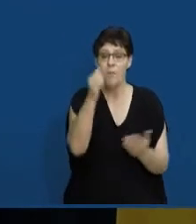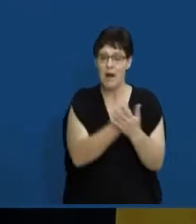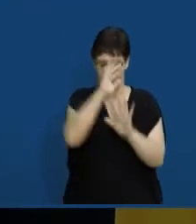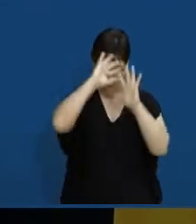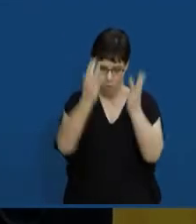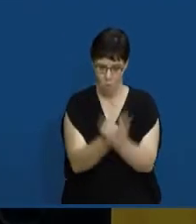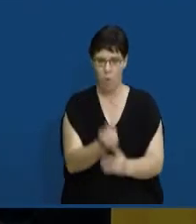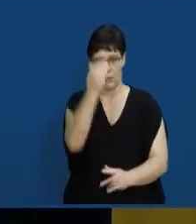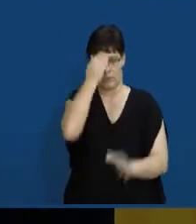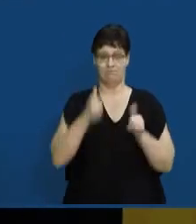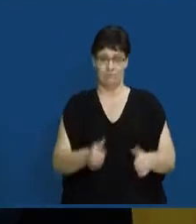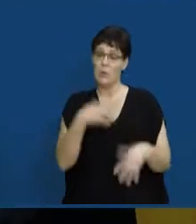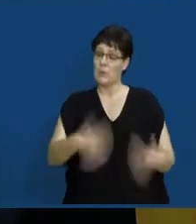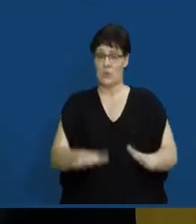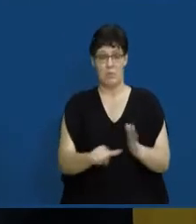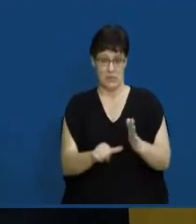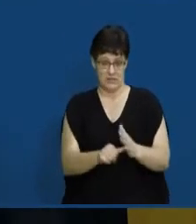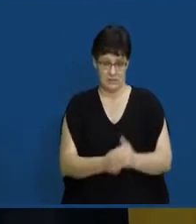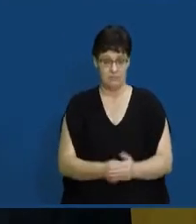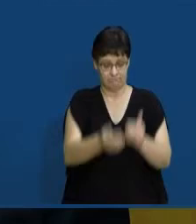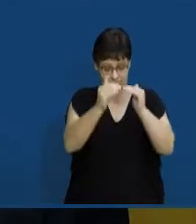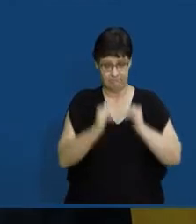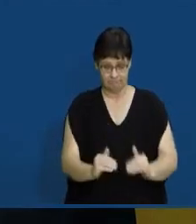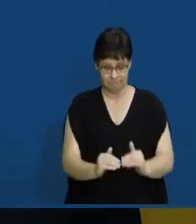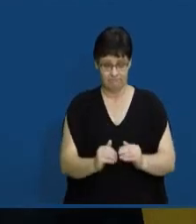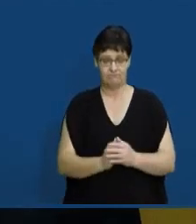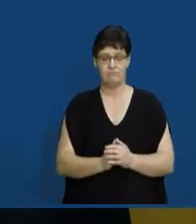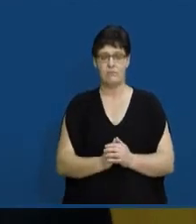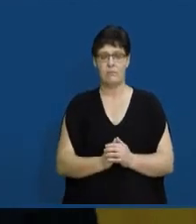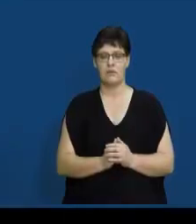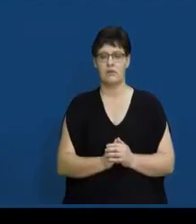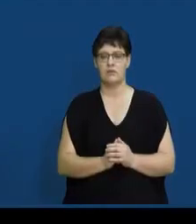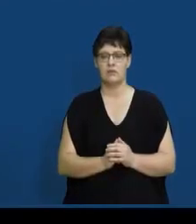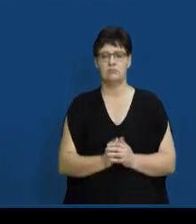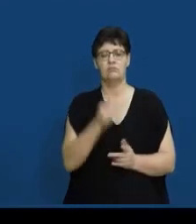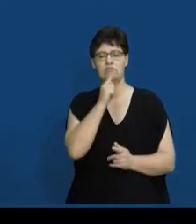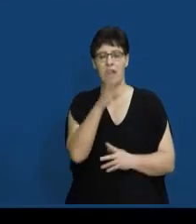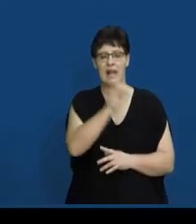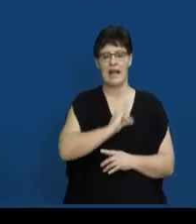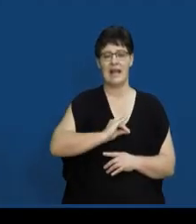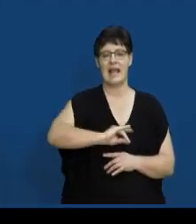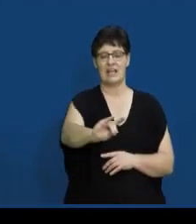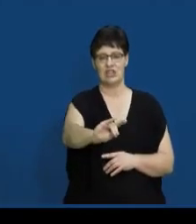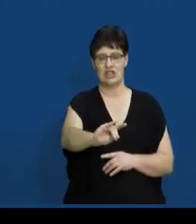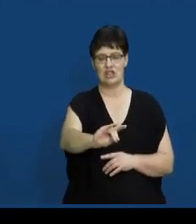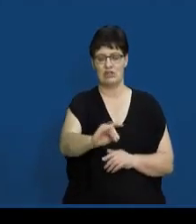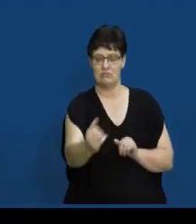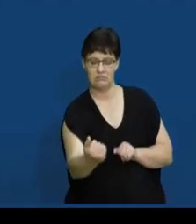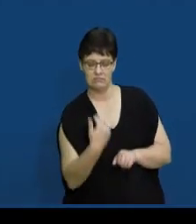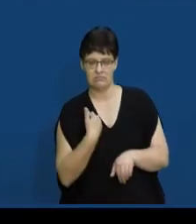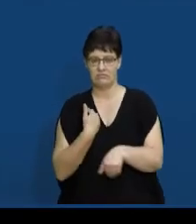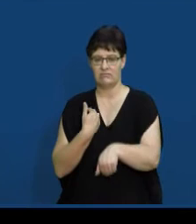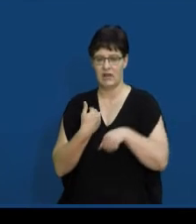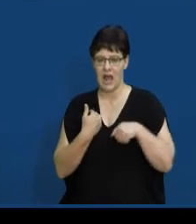of them. That's important. Then we go into the next one, which is your cash flow